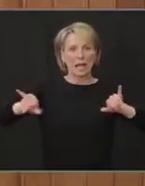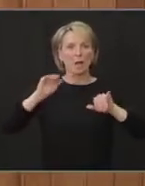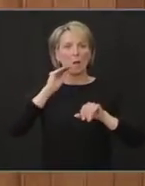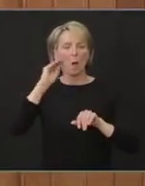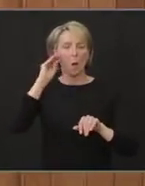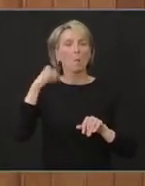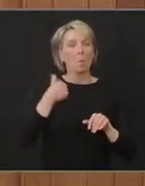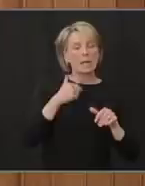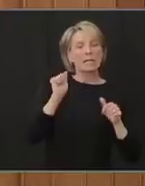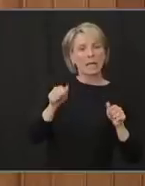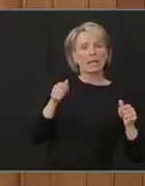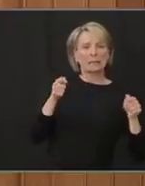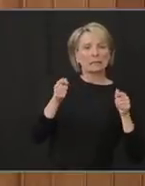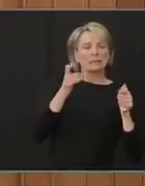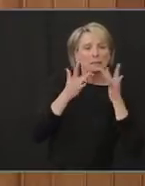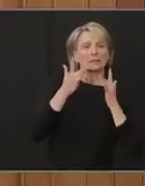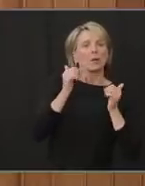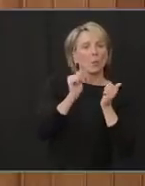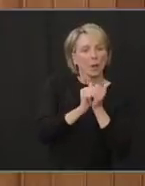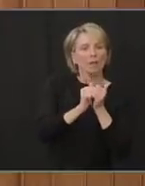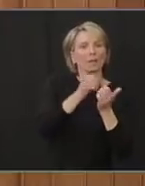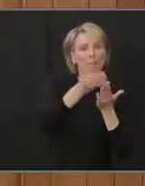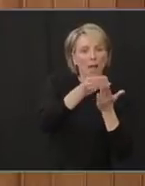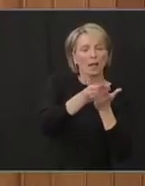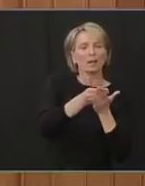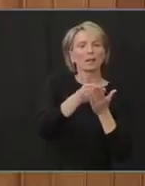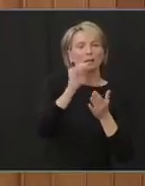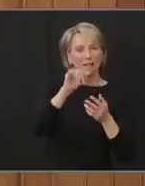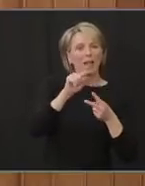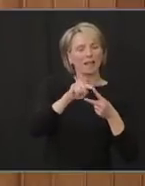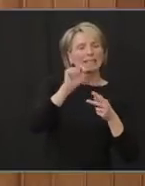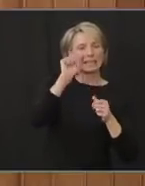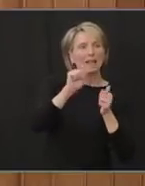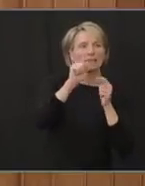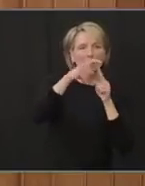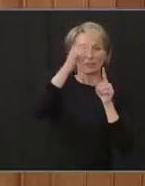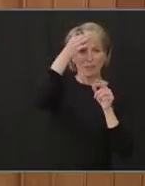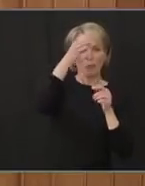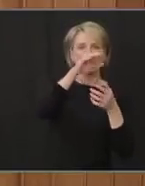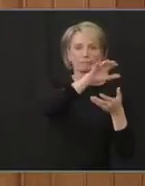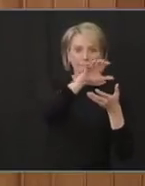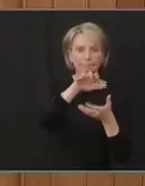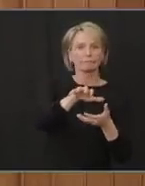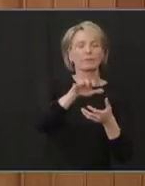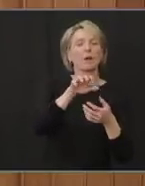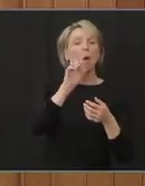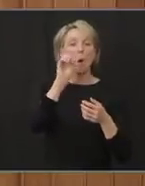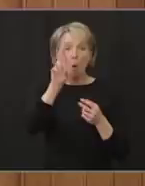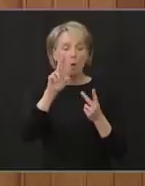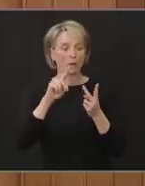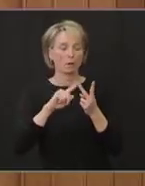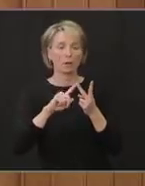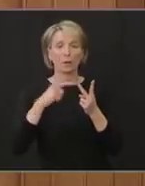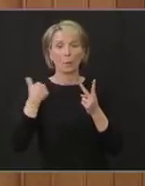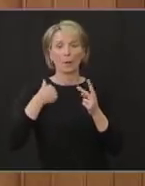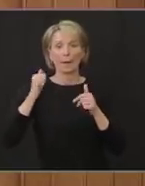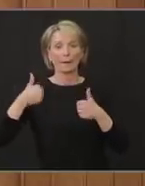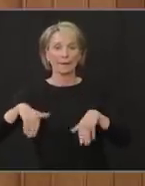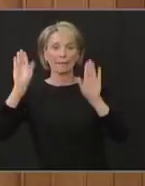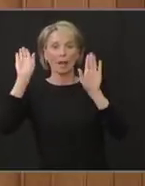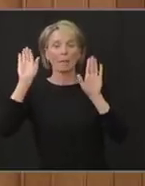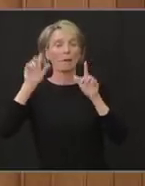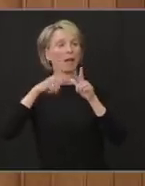other choice is to give up and to have an economic meltdown